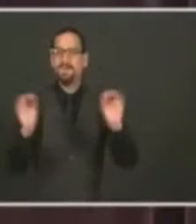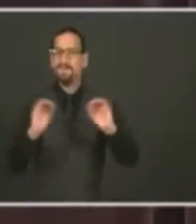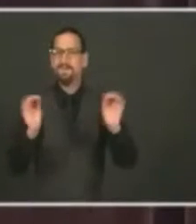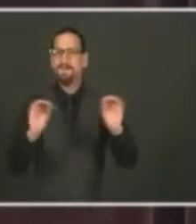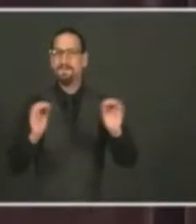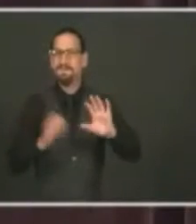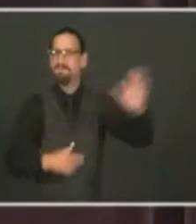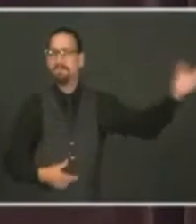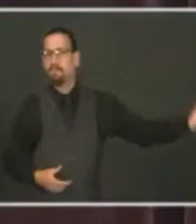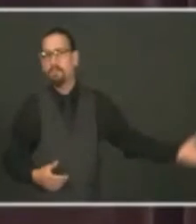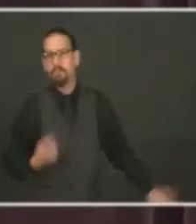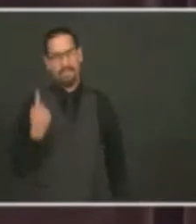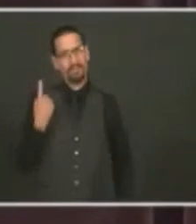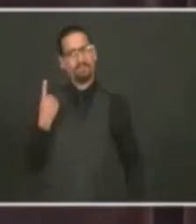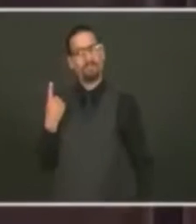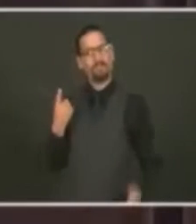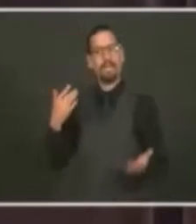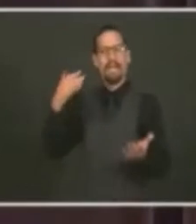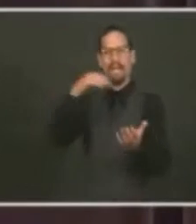is